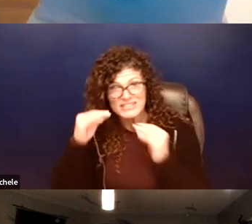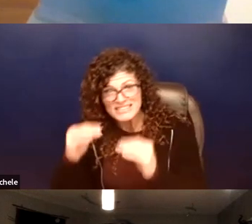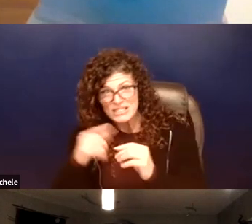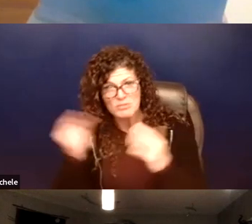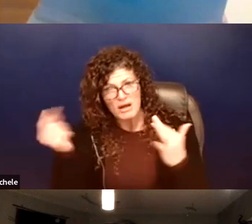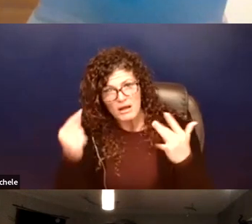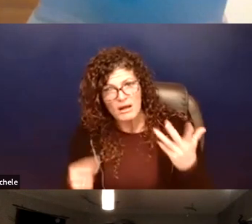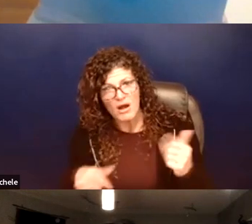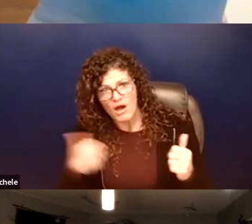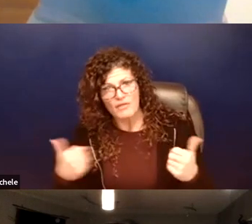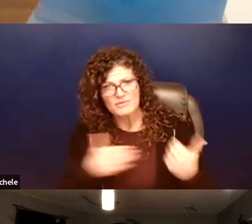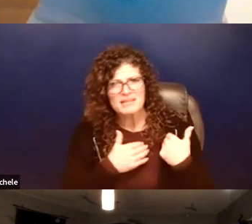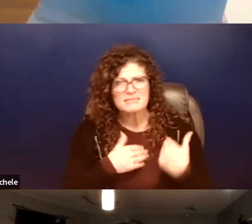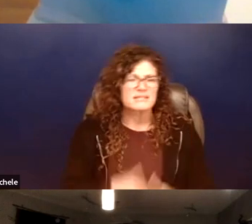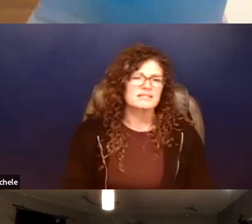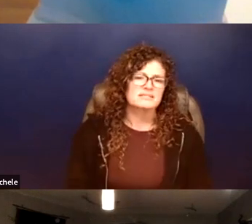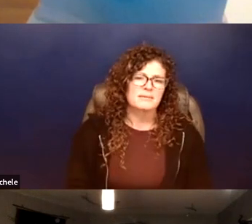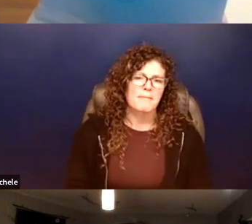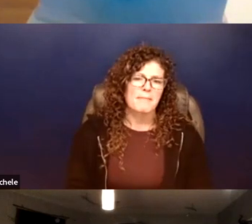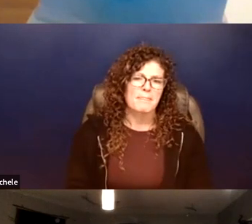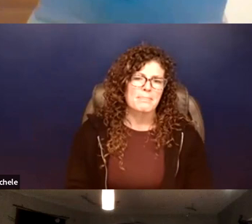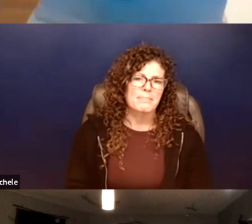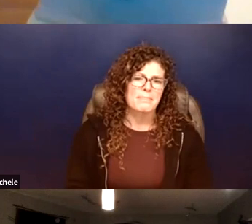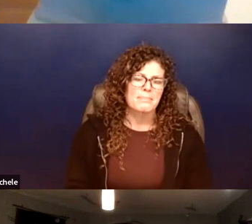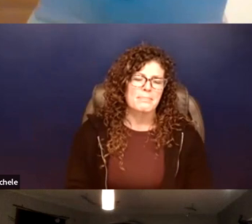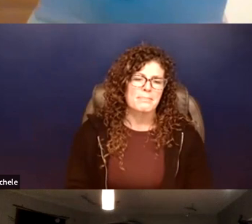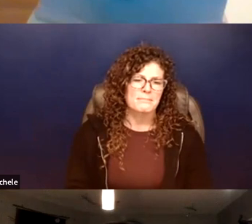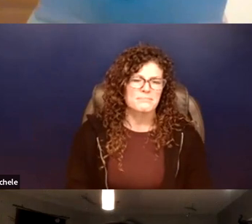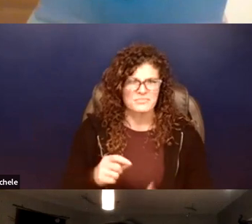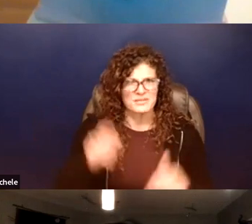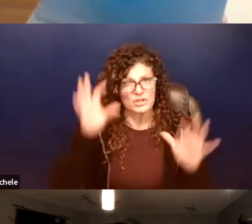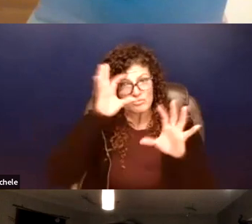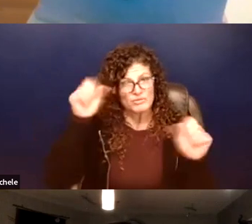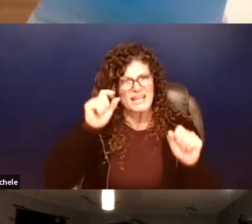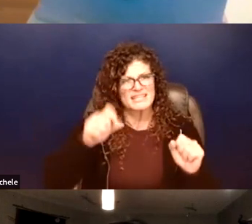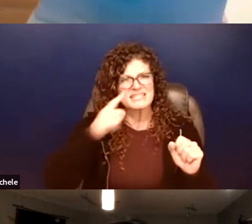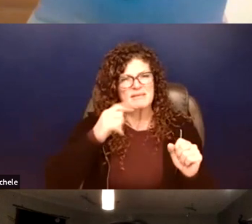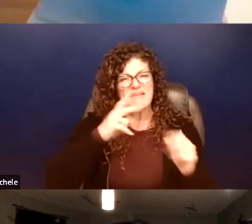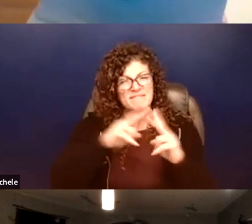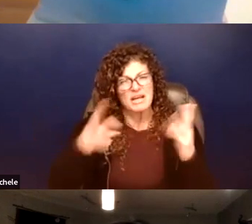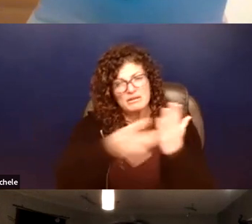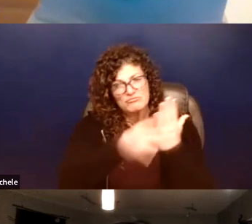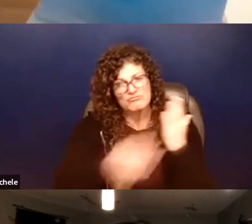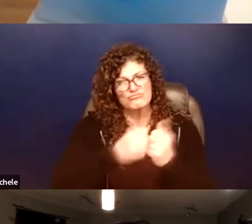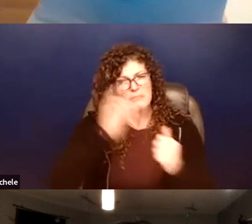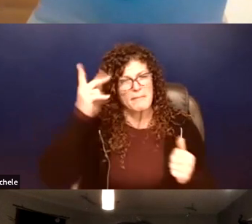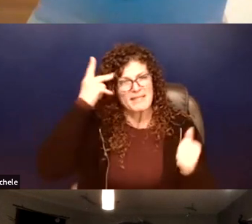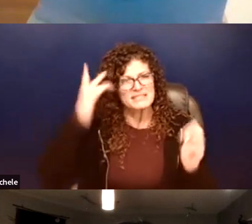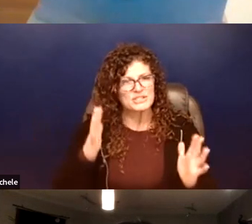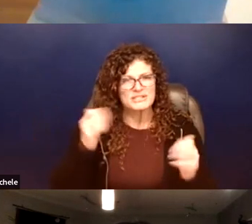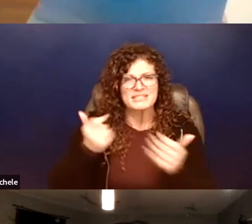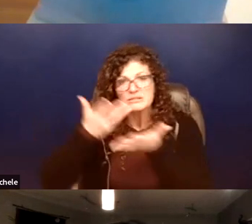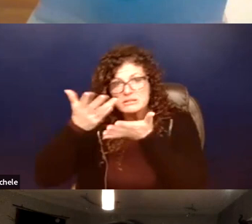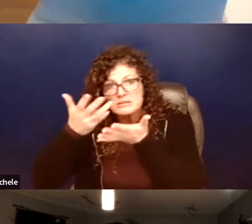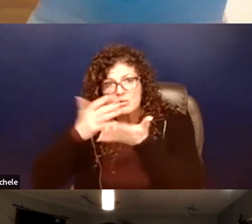in a superintendent, we need somebody who is actually a very savvy politician who can work with City Hall and other leaders